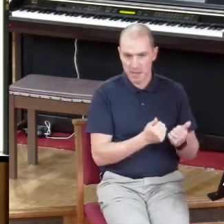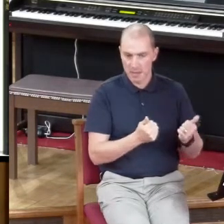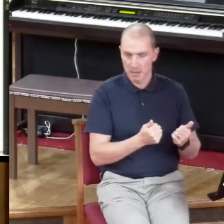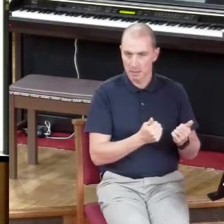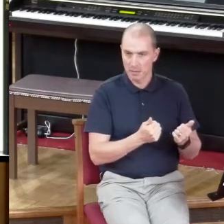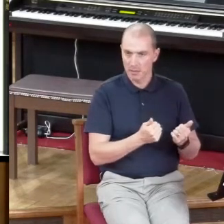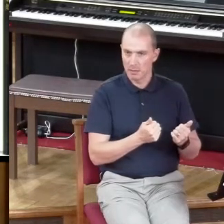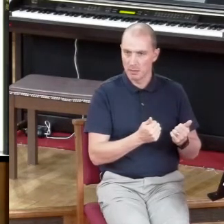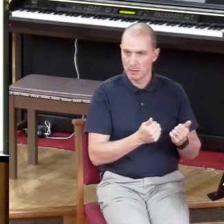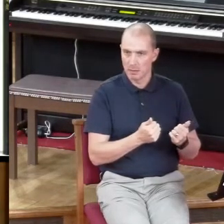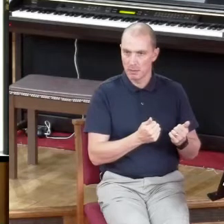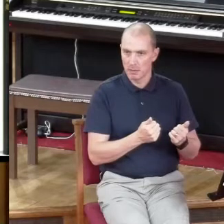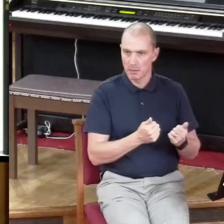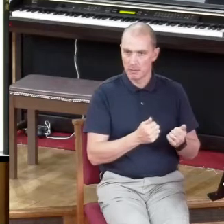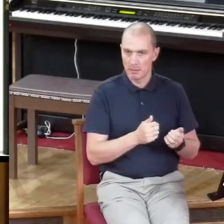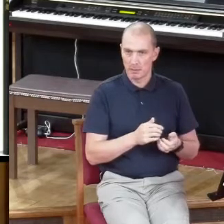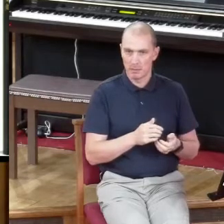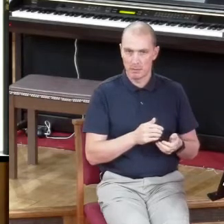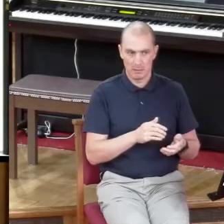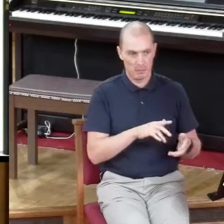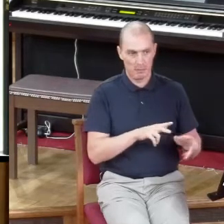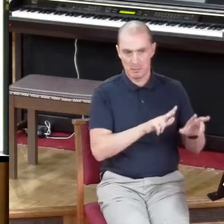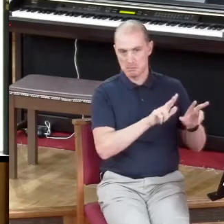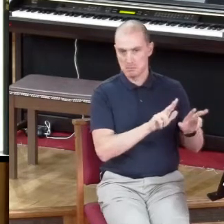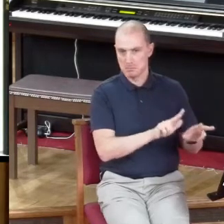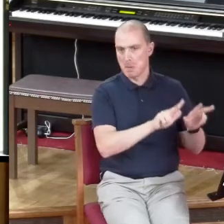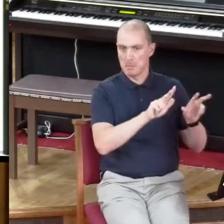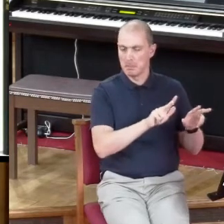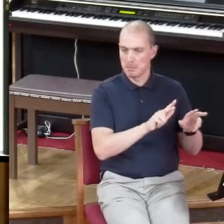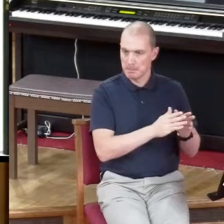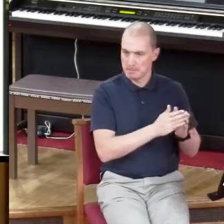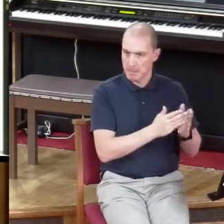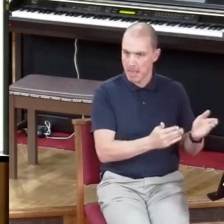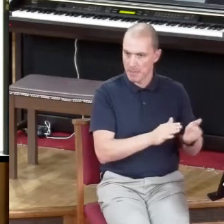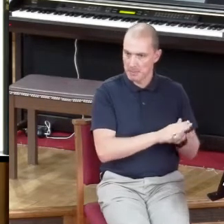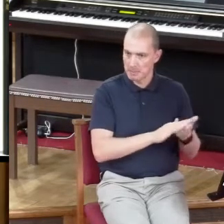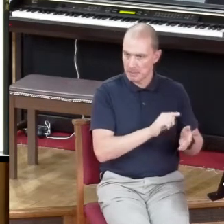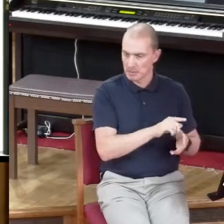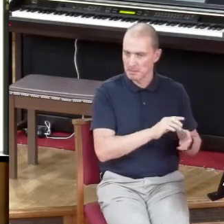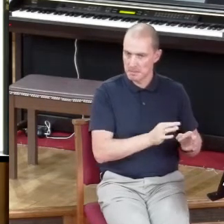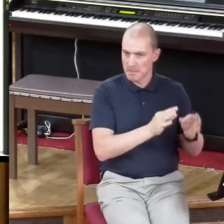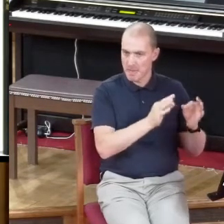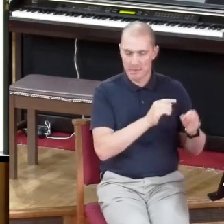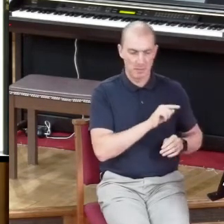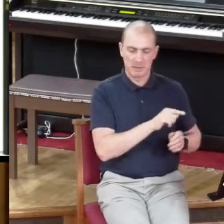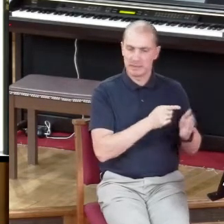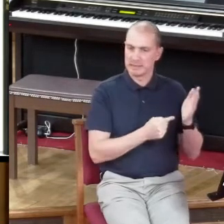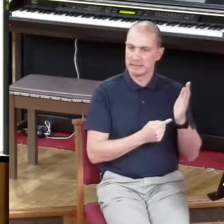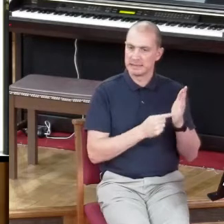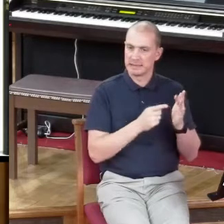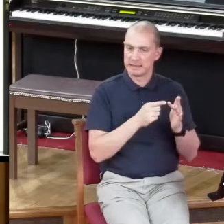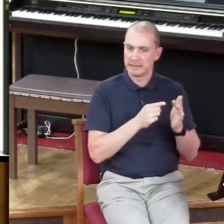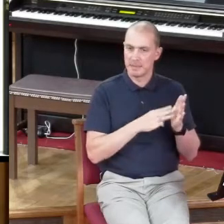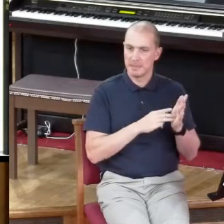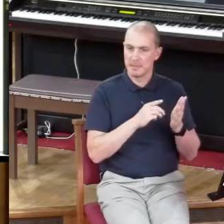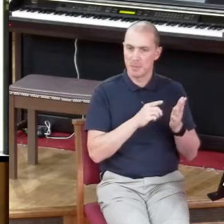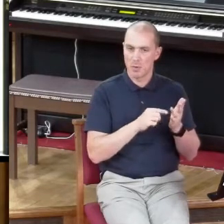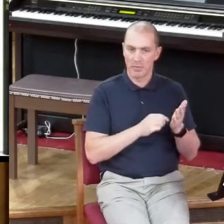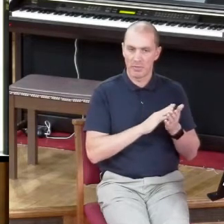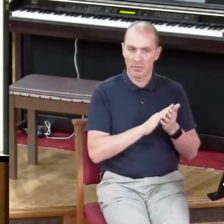perfect. And they weren't very strong sometimes, especially in the place where Timothy was at that time when Paul wrote to